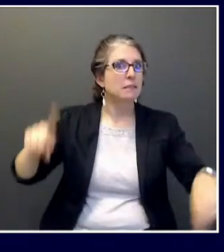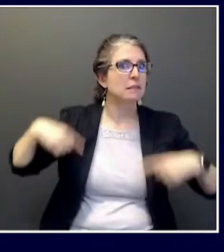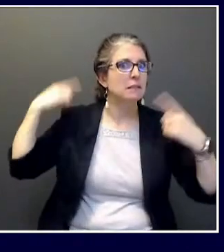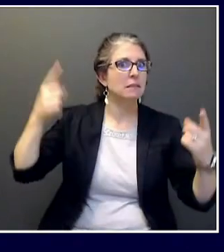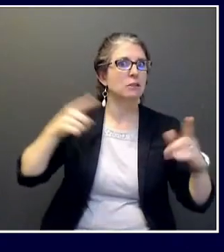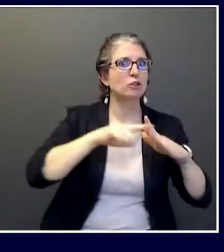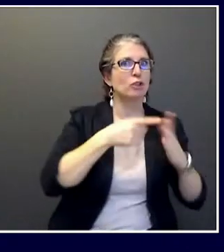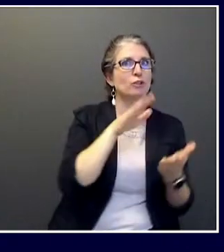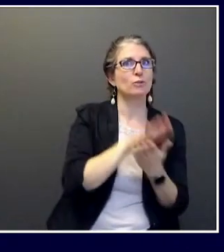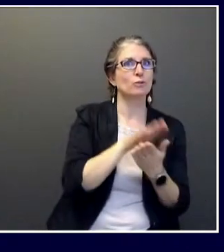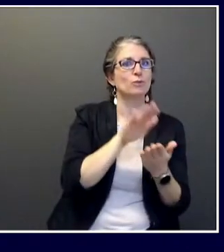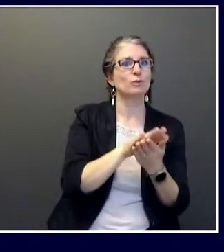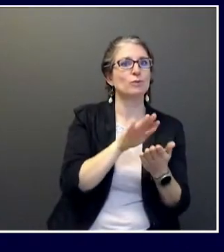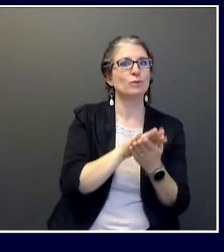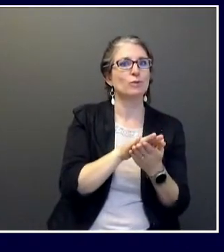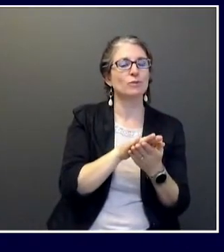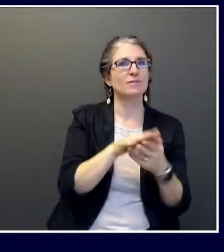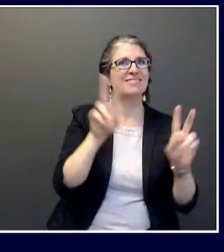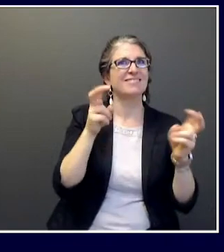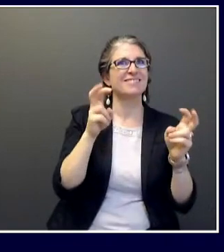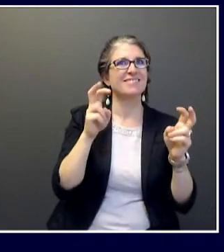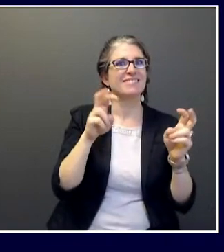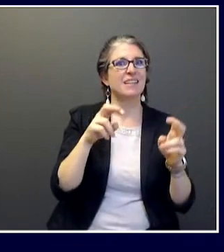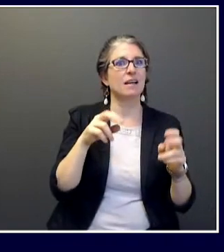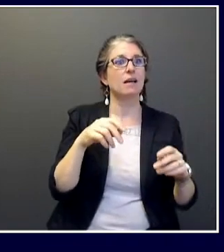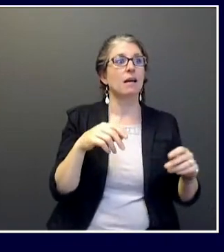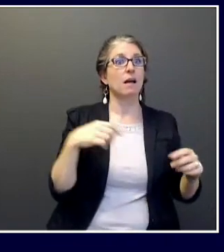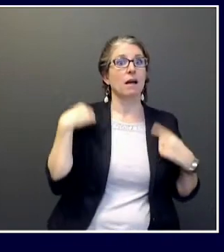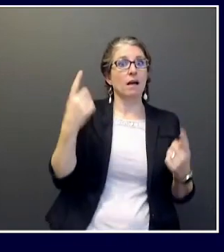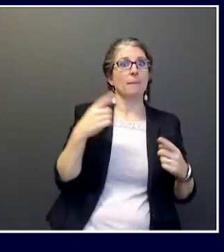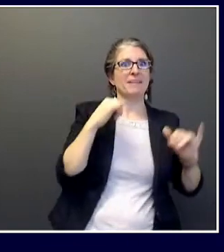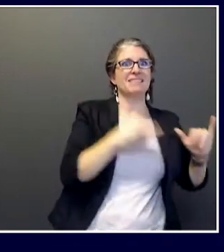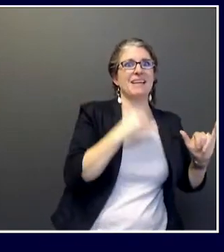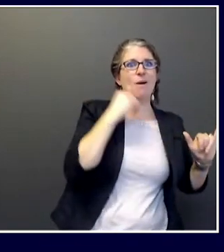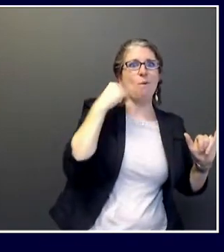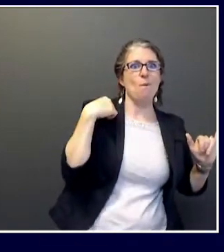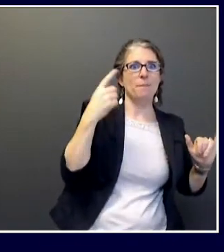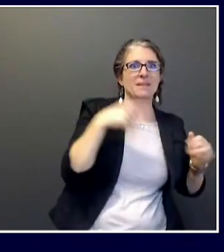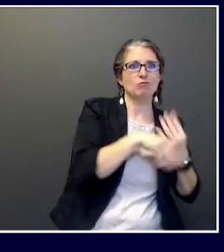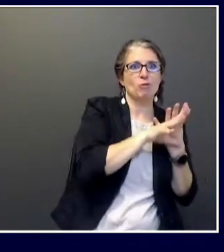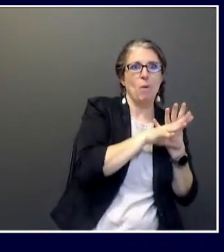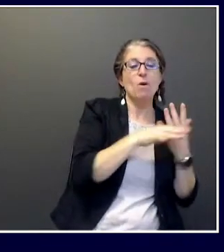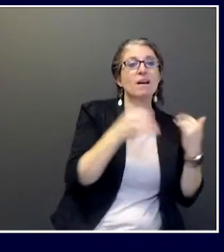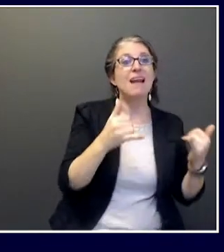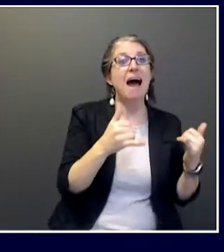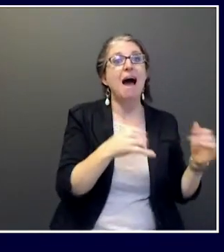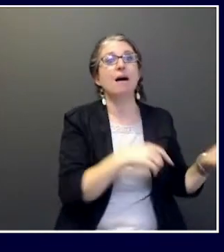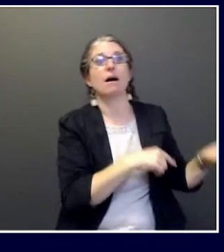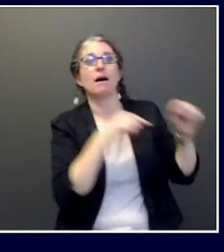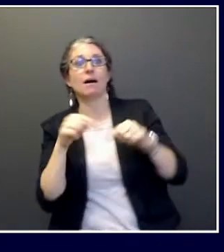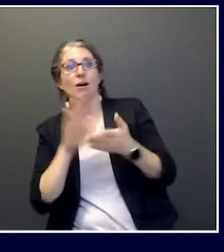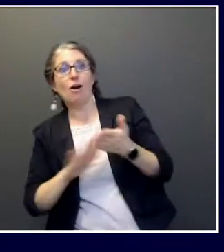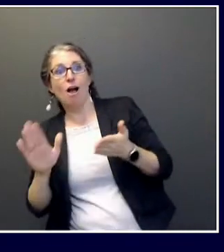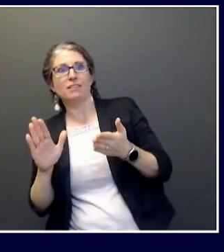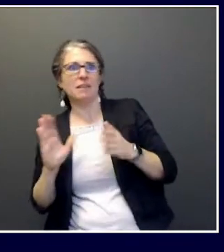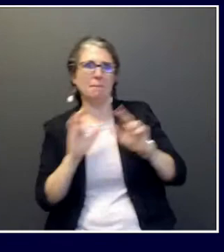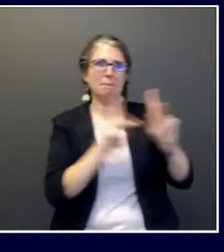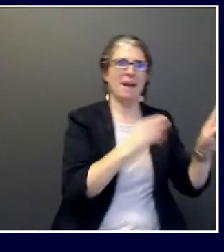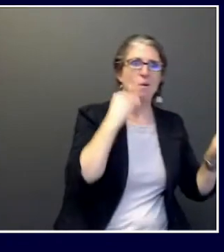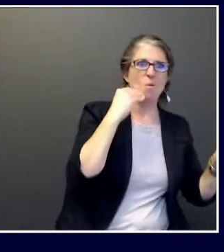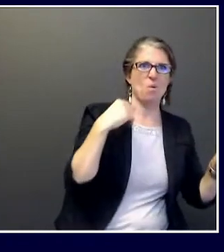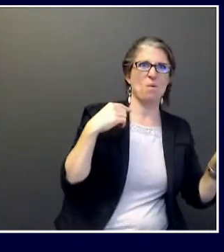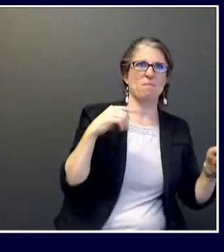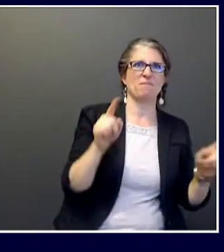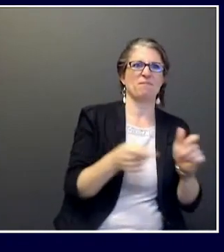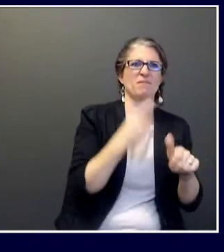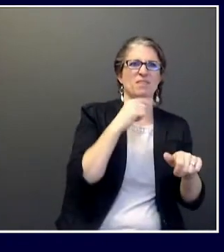wonder if you're asking schools to do any special precautions or procedures around the travel season for the holidays, and if